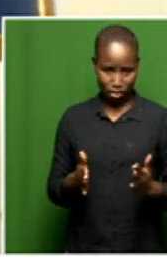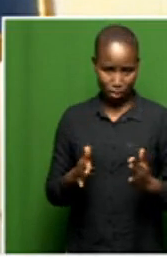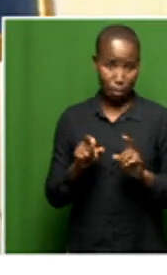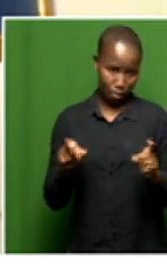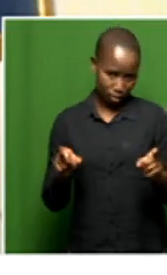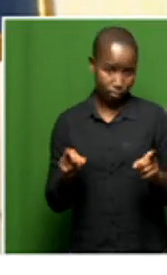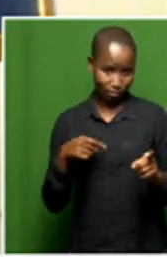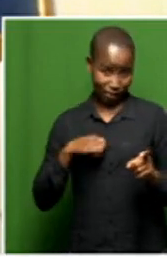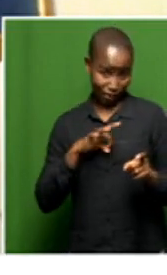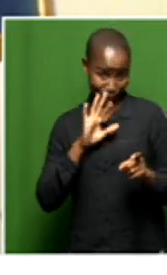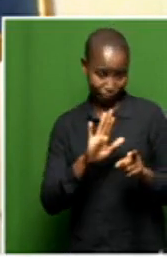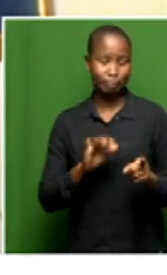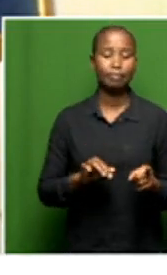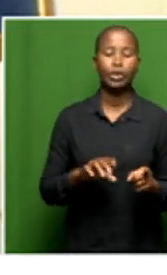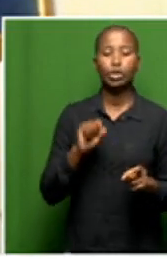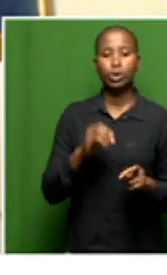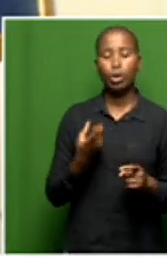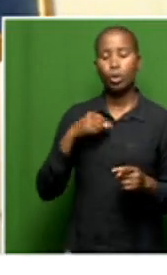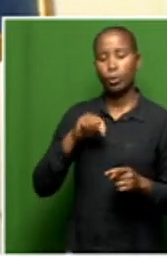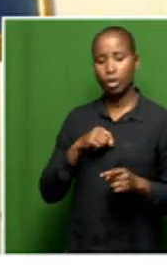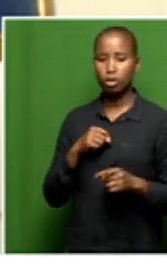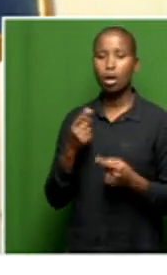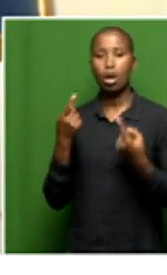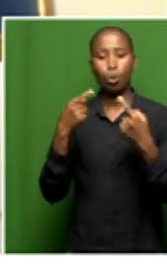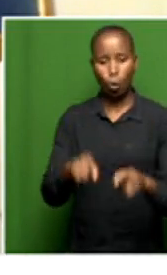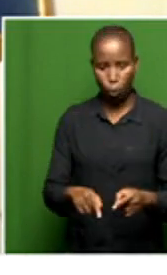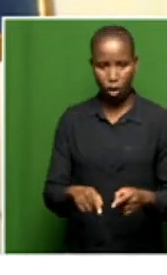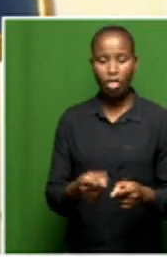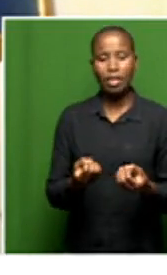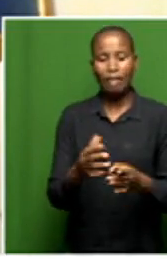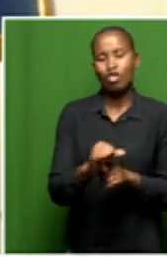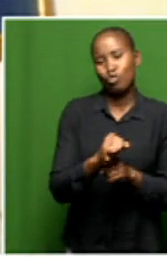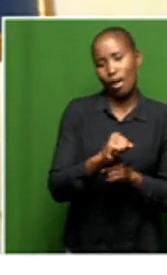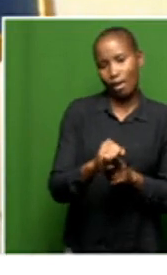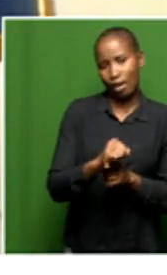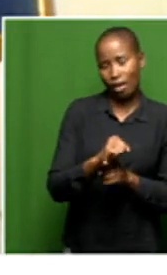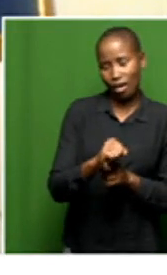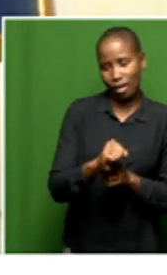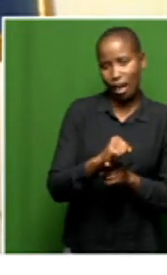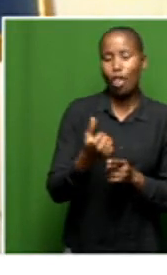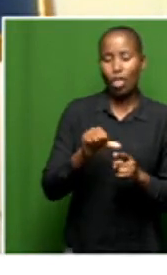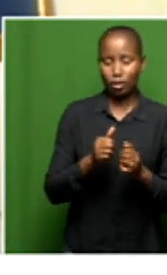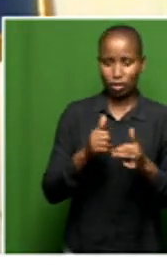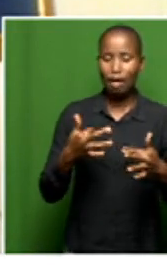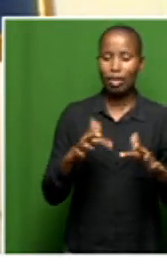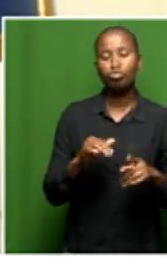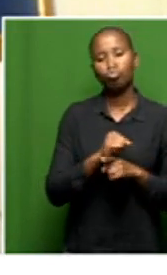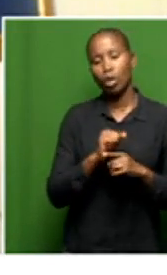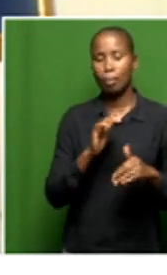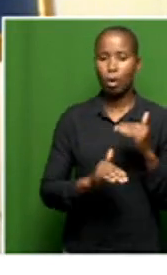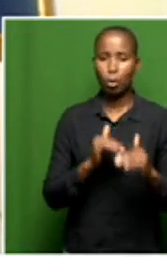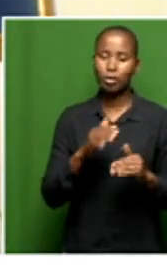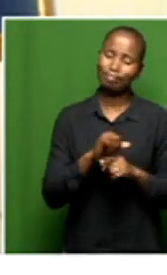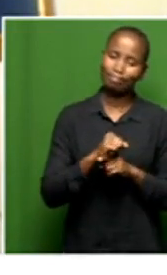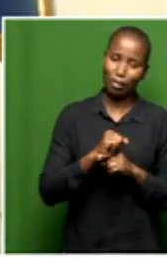So I said, let me take them there and then at least give them training. So they then started a training process